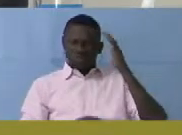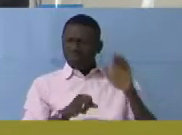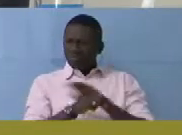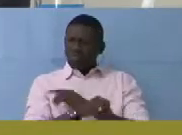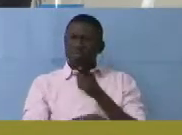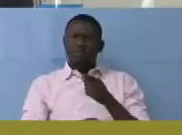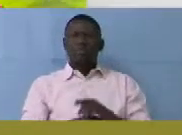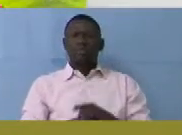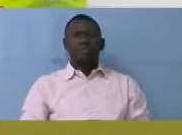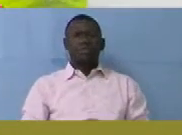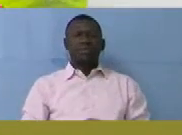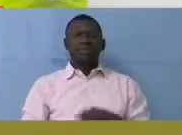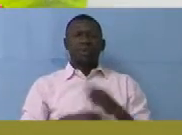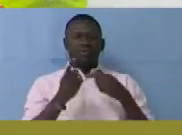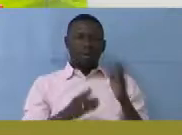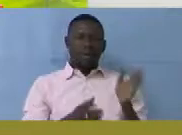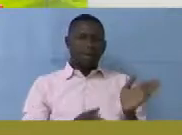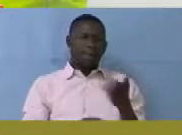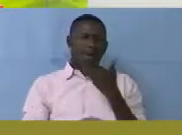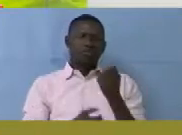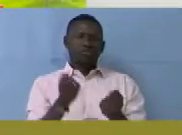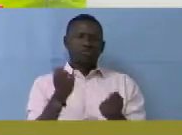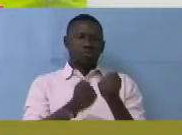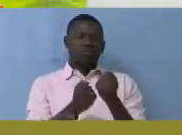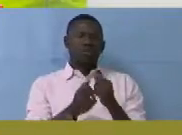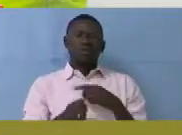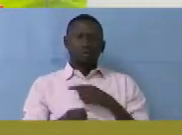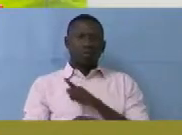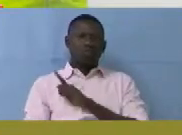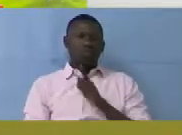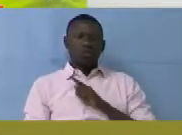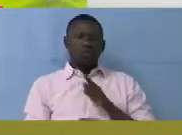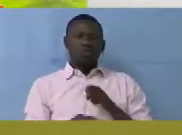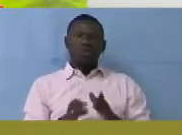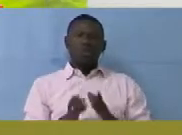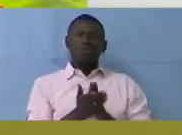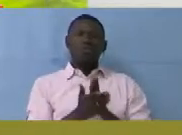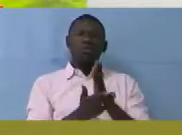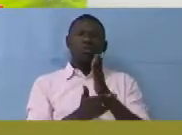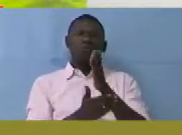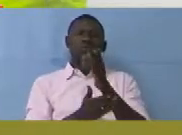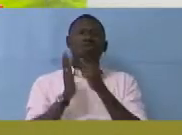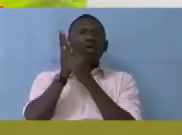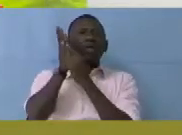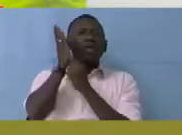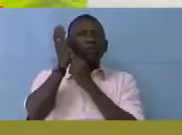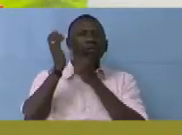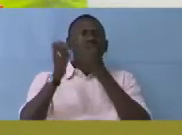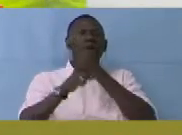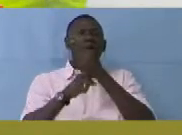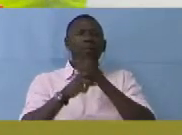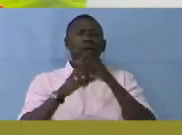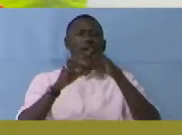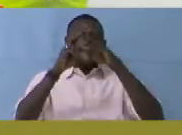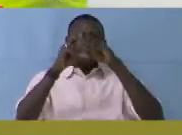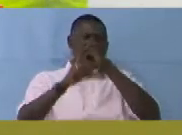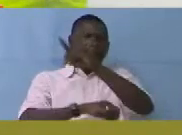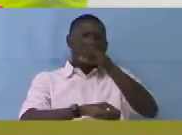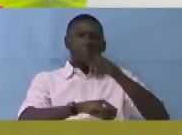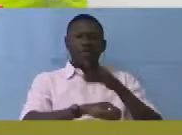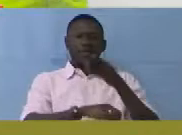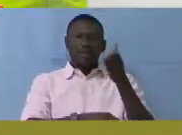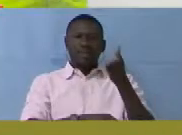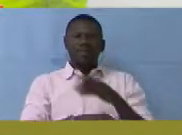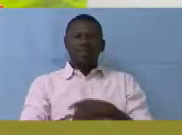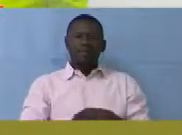proceed, please. So he passed. Ratamita. And we also continue to Radio Gambia. Del final Radio Gambia. Few